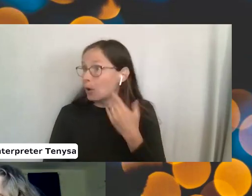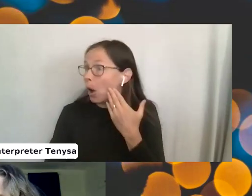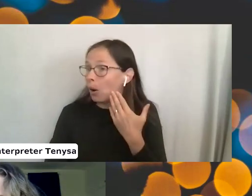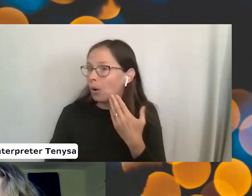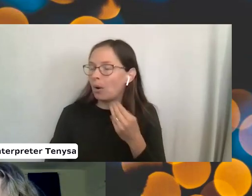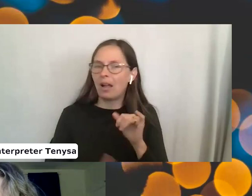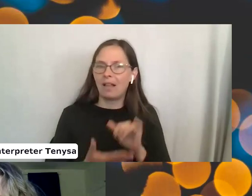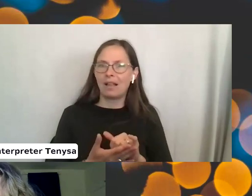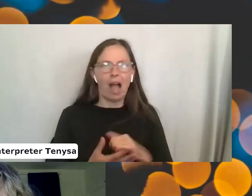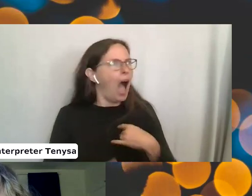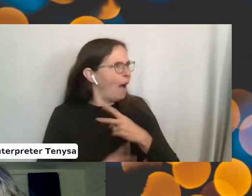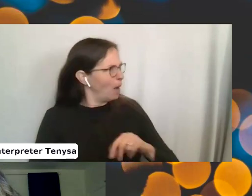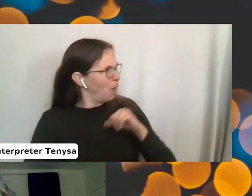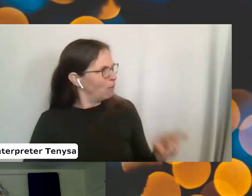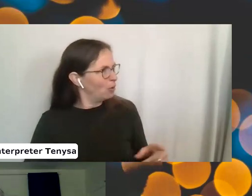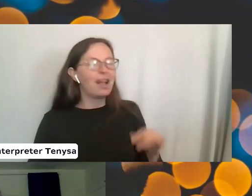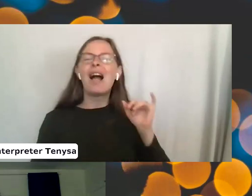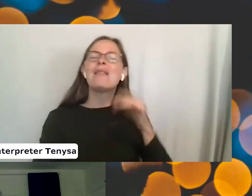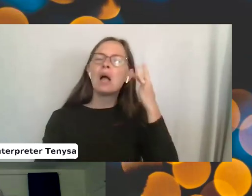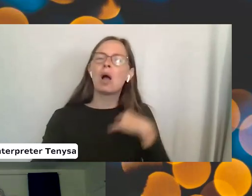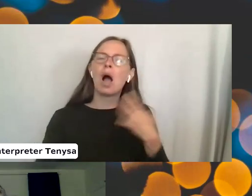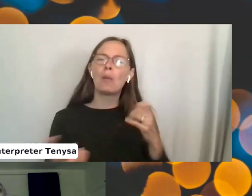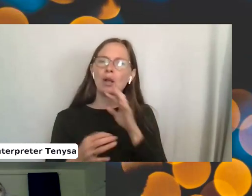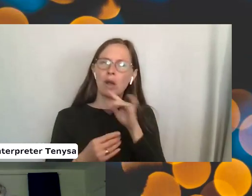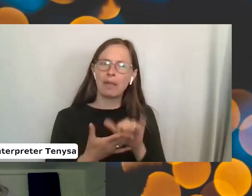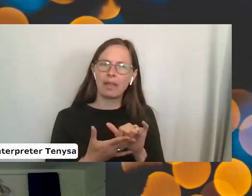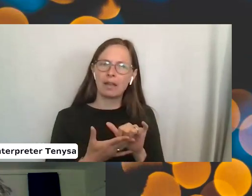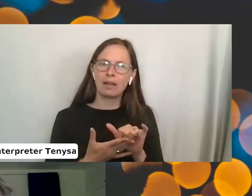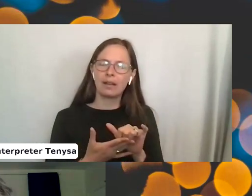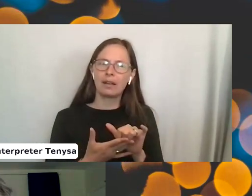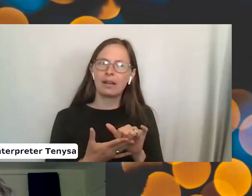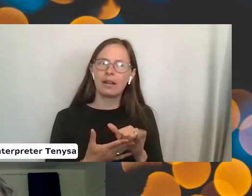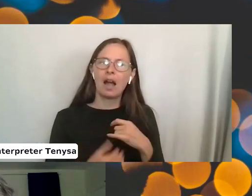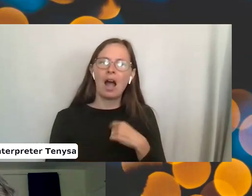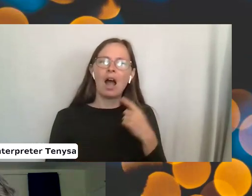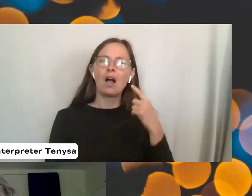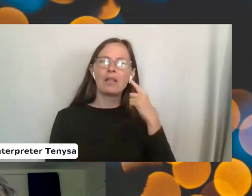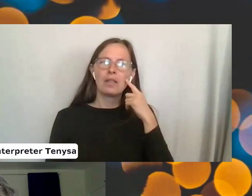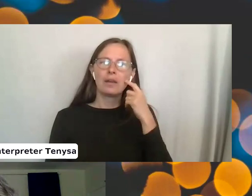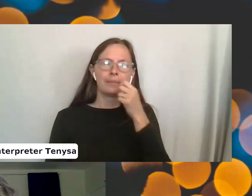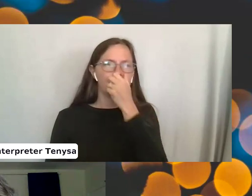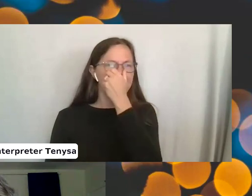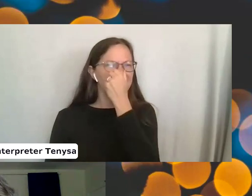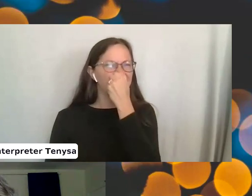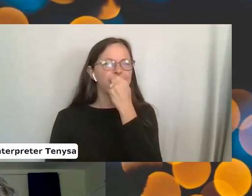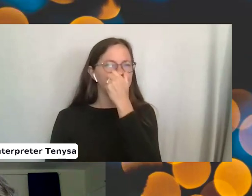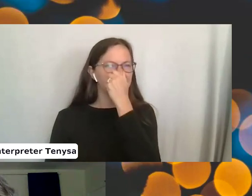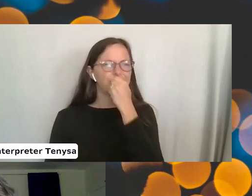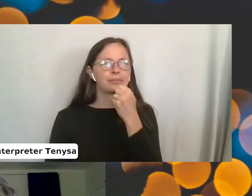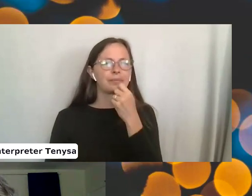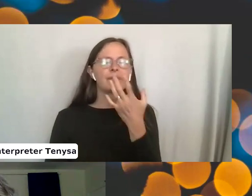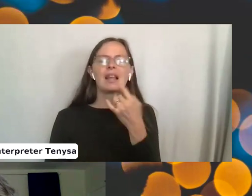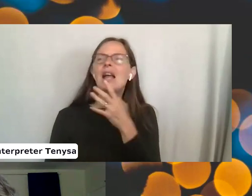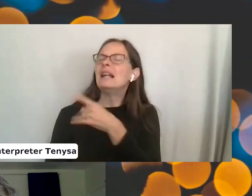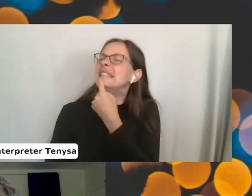makes me very proud of you. That's why I want to talk about this, because I thought I would never. So tell me